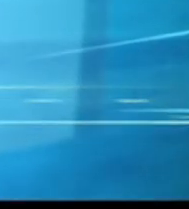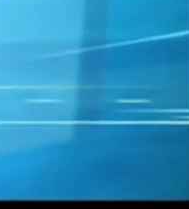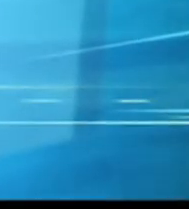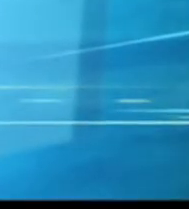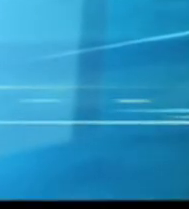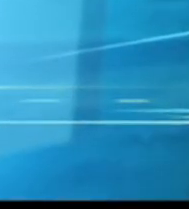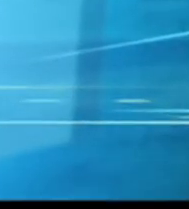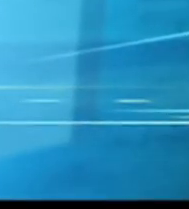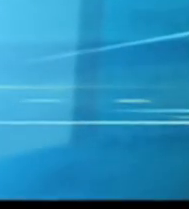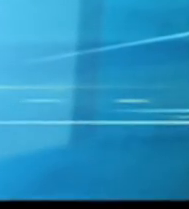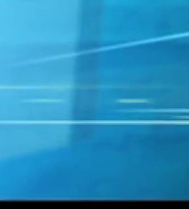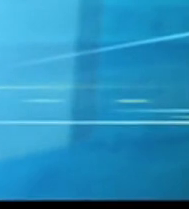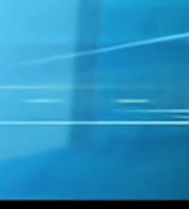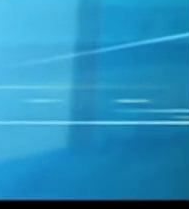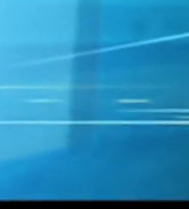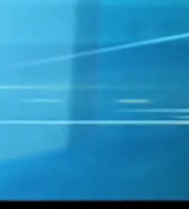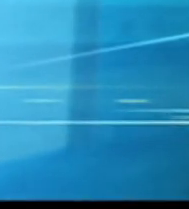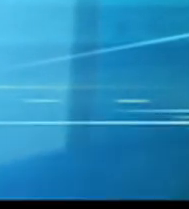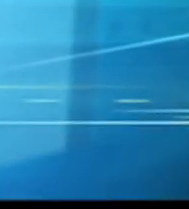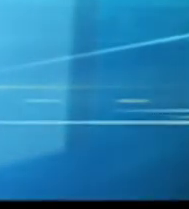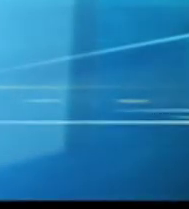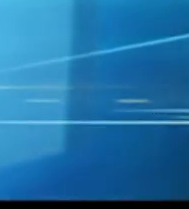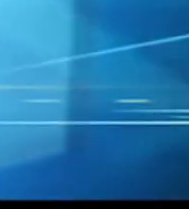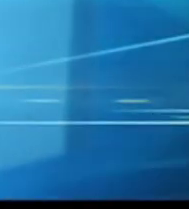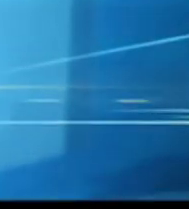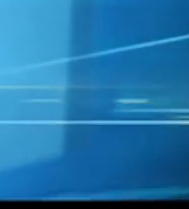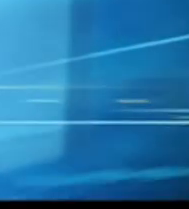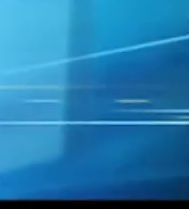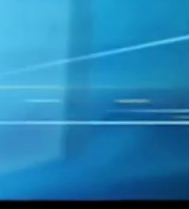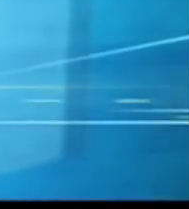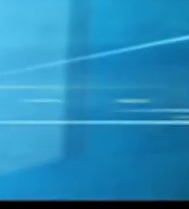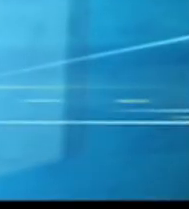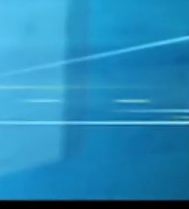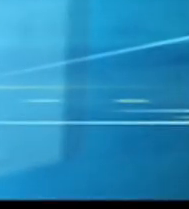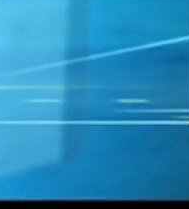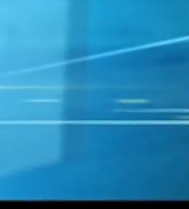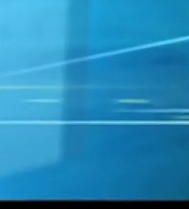This portion of the news is brought to you by Shell Helix Ultra. Performance you can see.